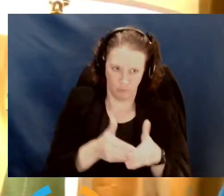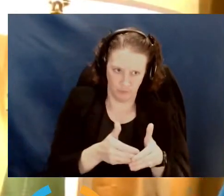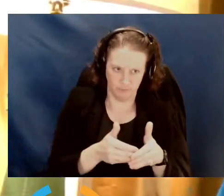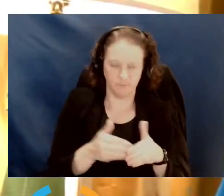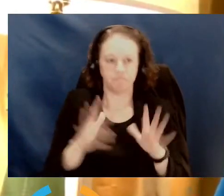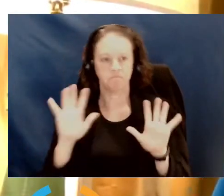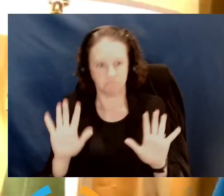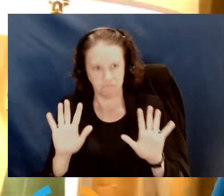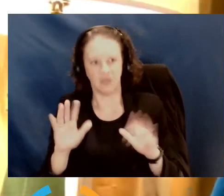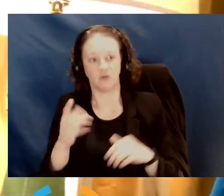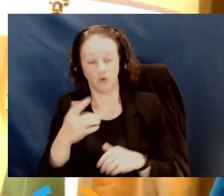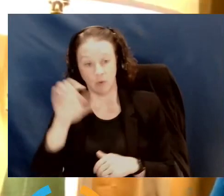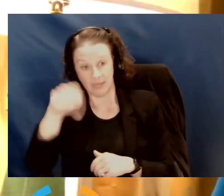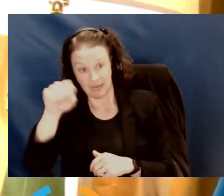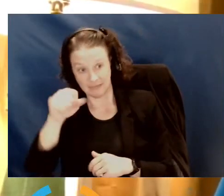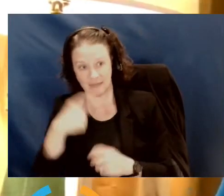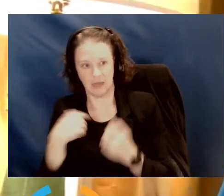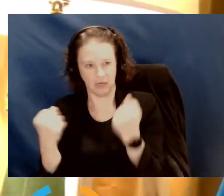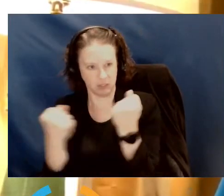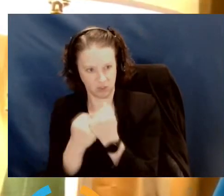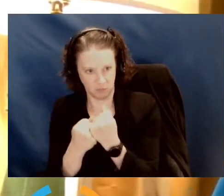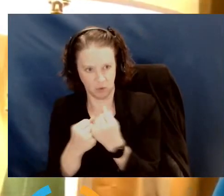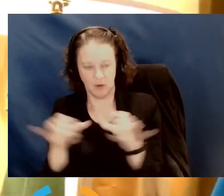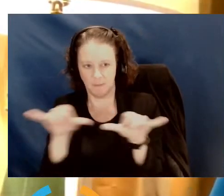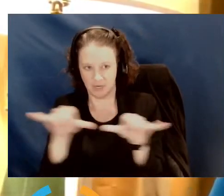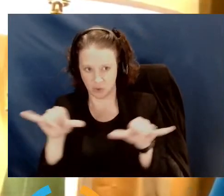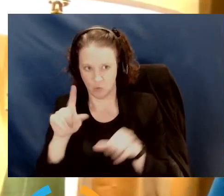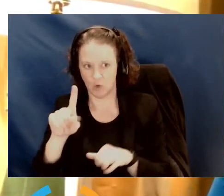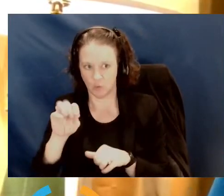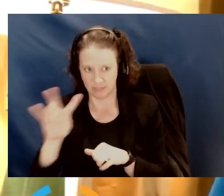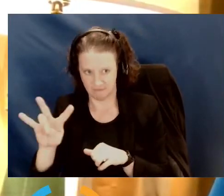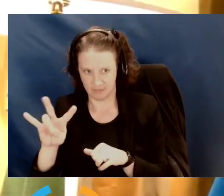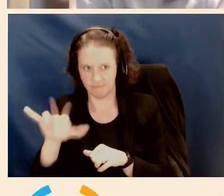I do support the Measure 107.